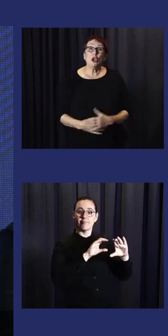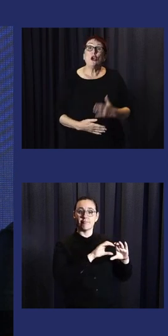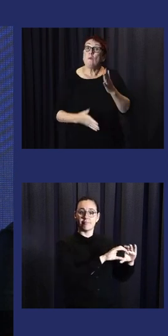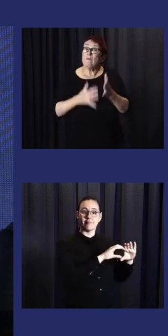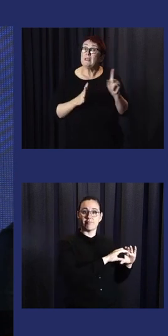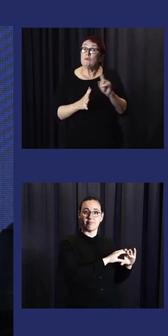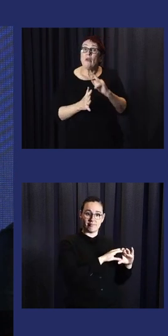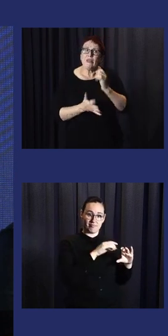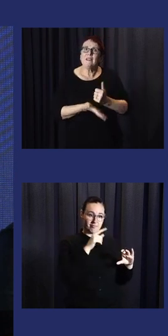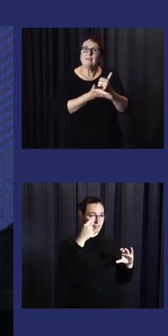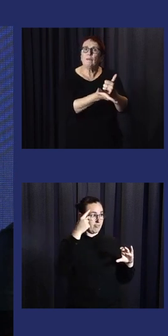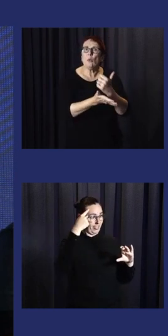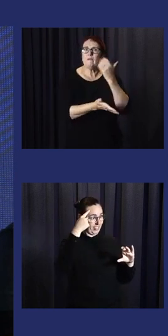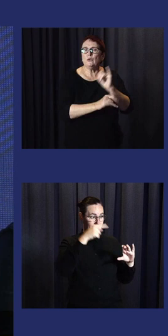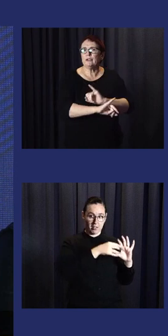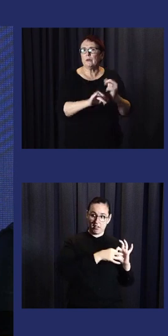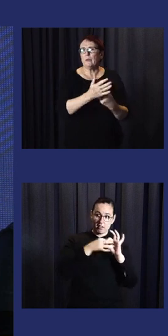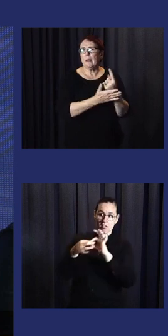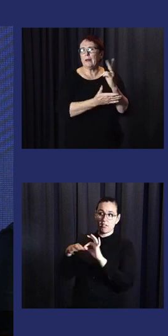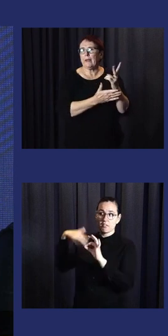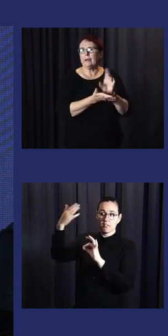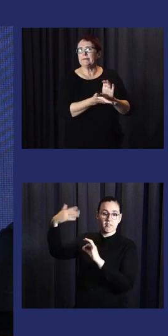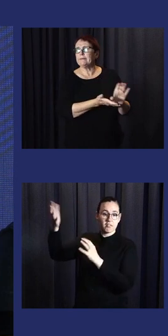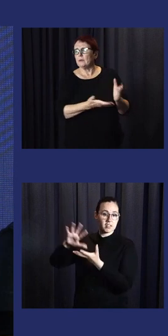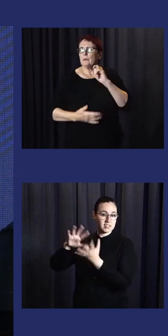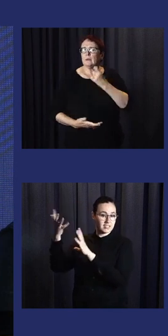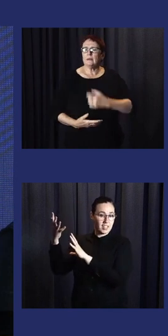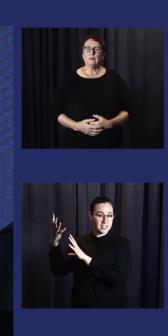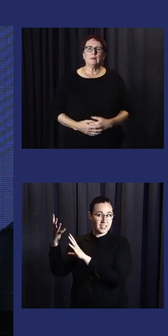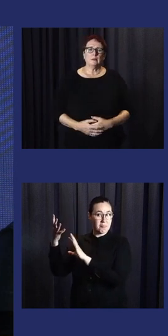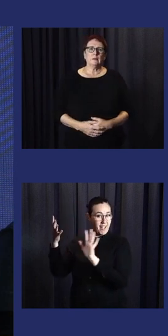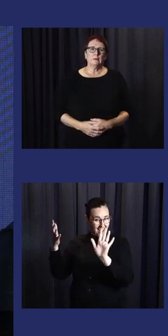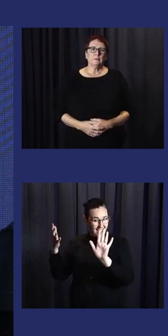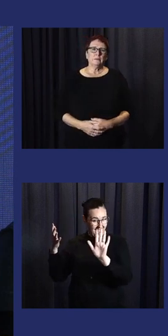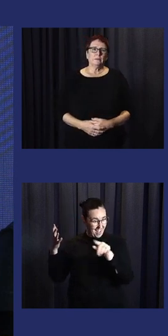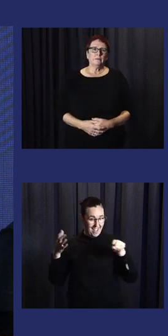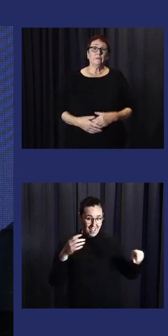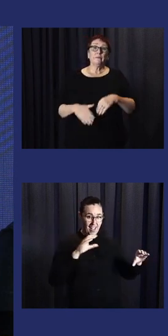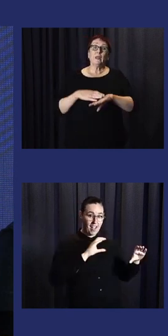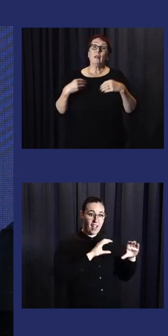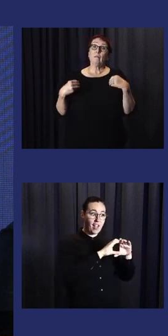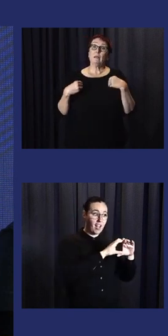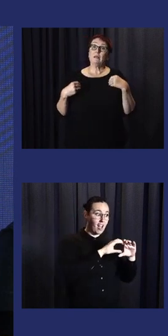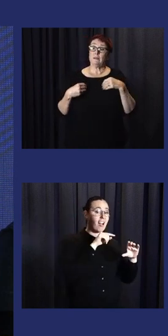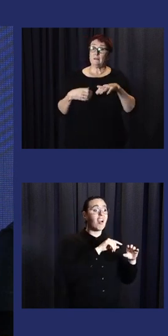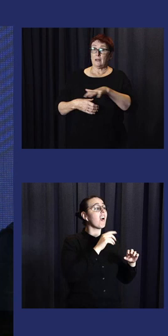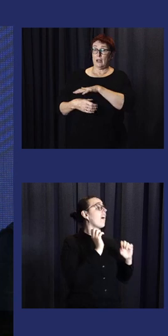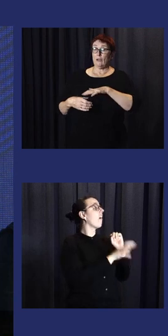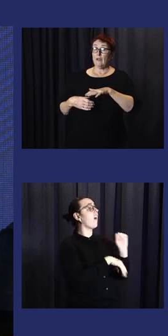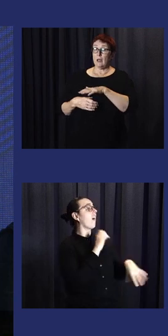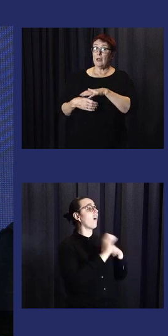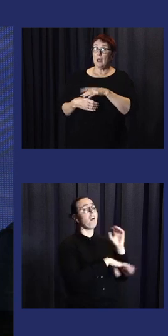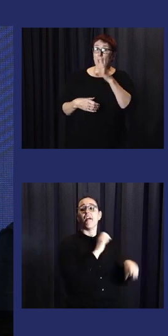disasters. And there is, in the private sector, a bit of a misperception